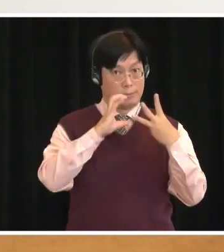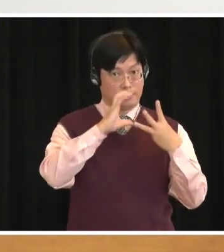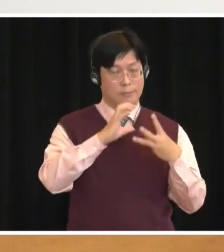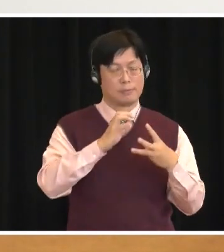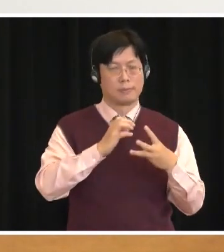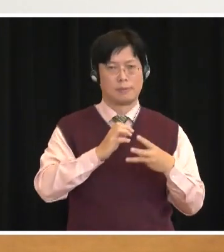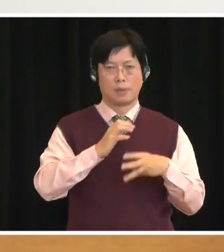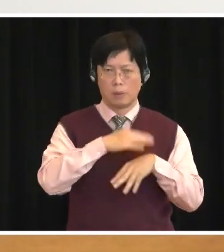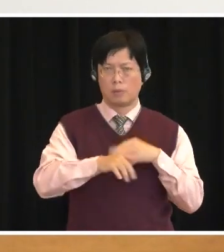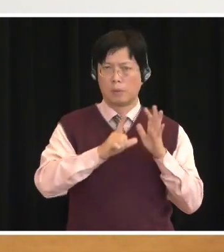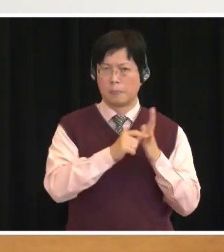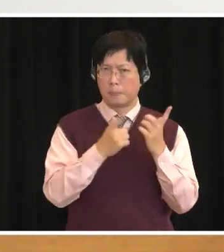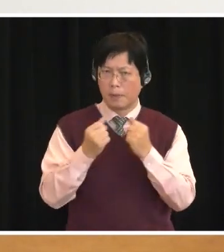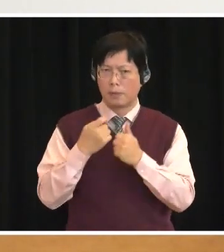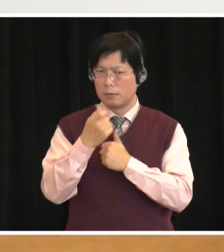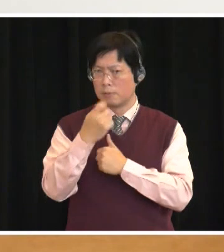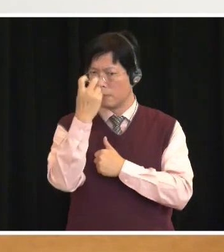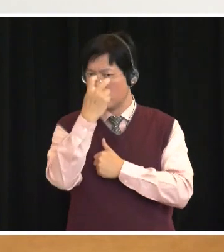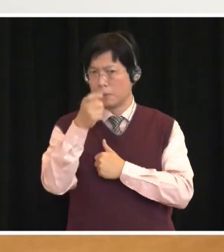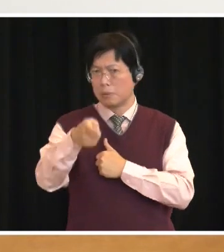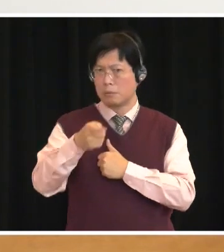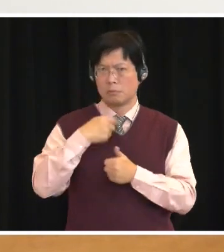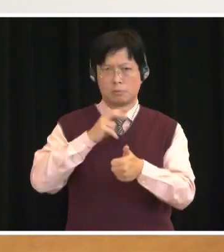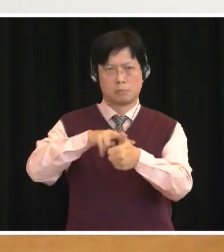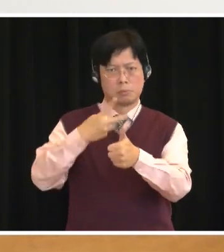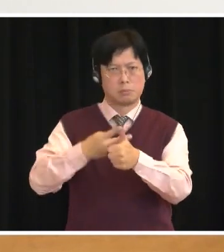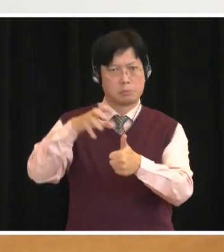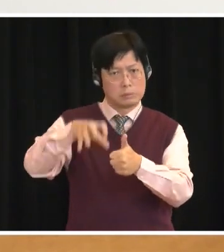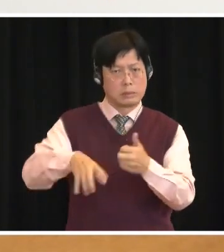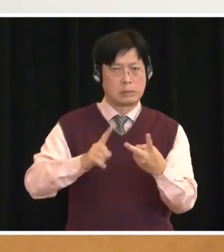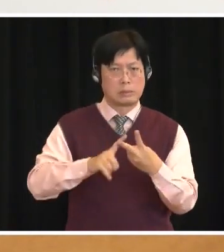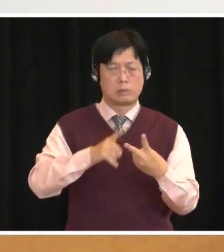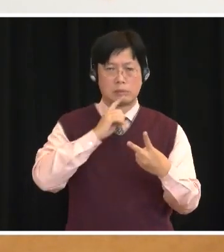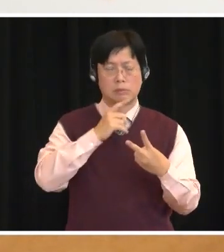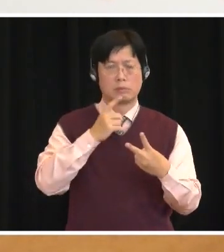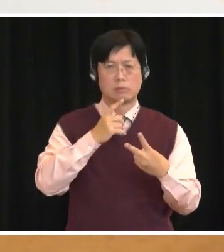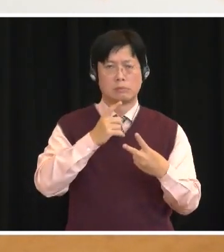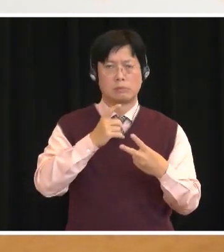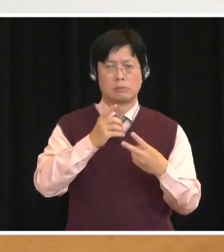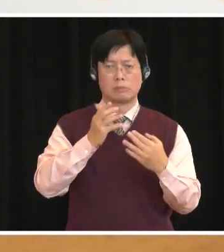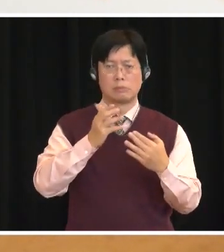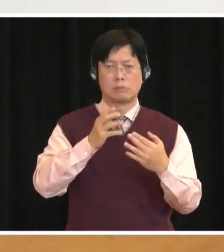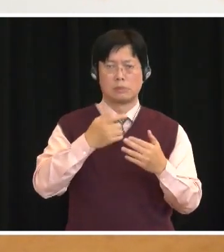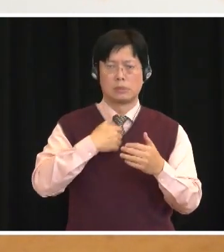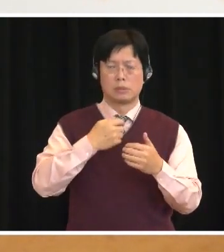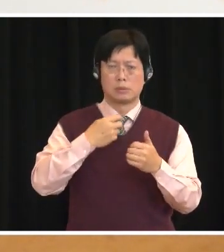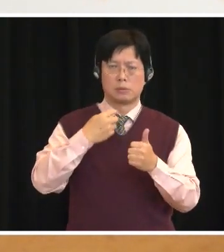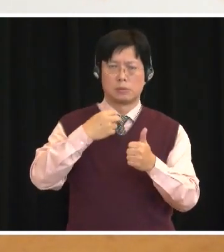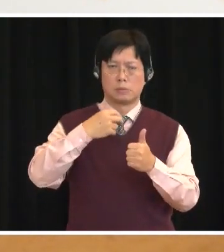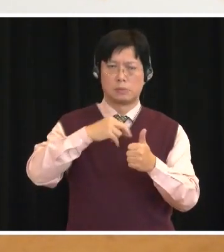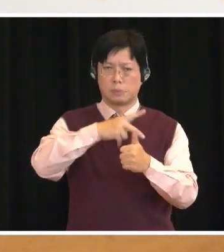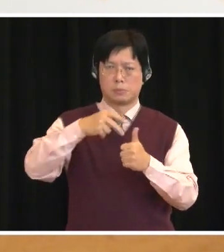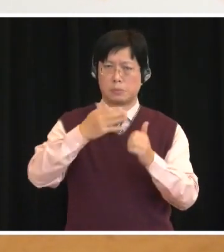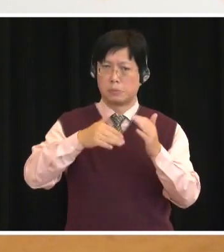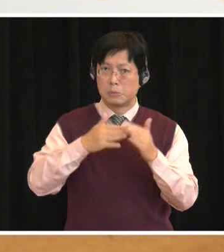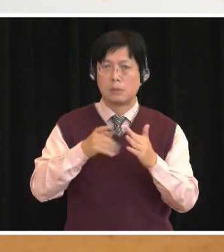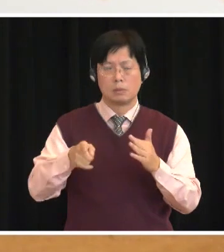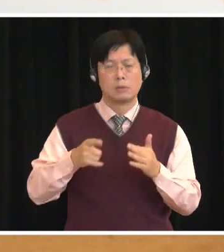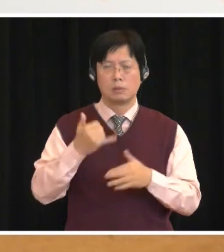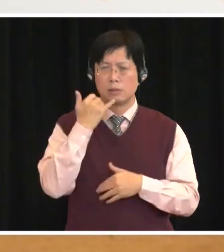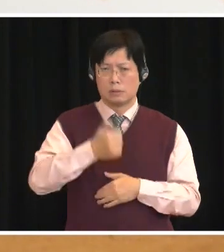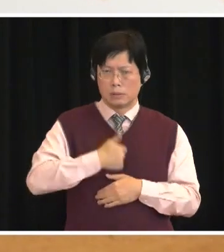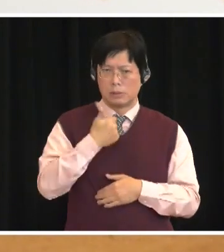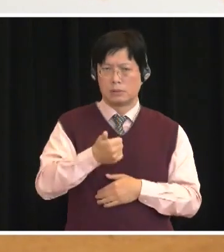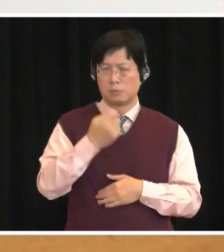or correctional schools to view the situation of the